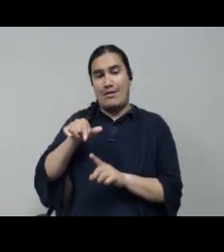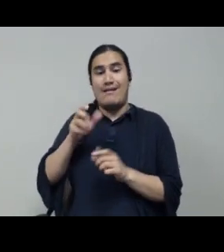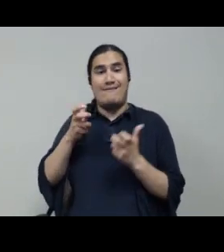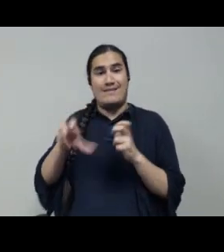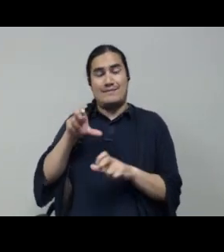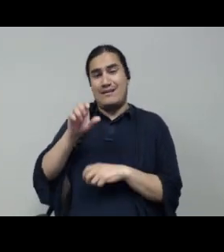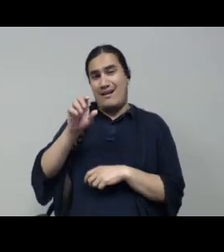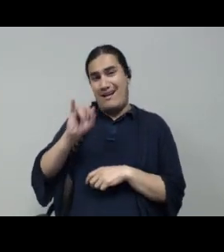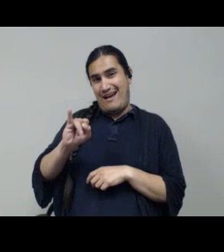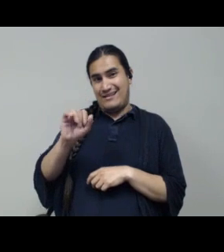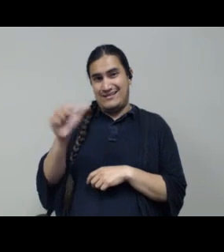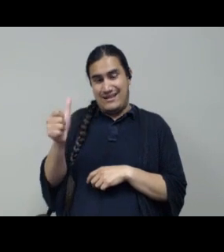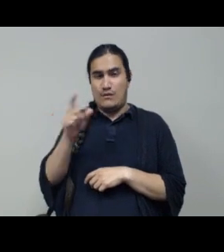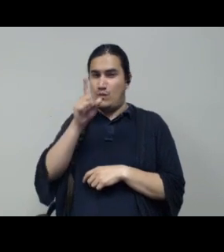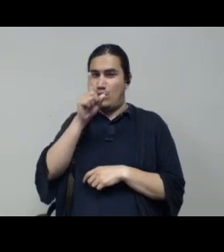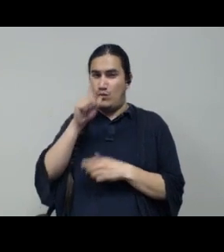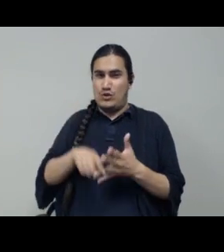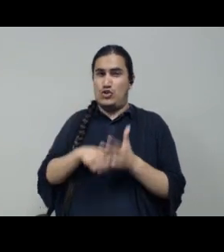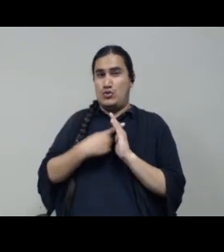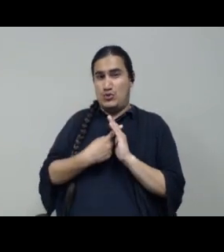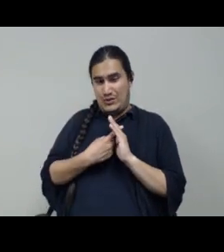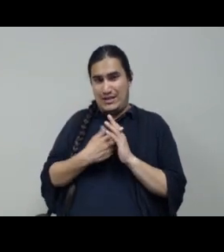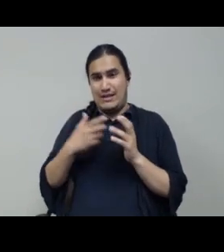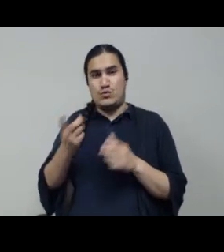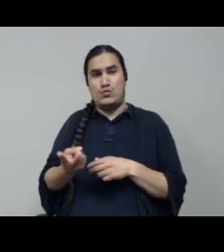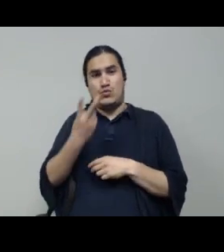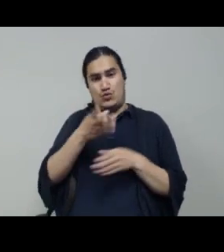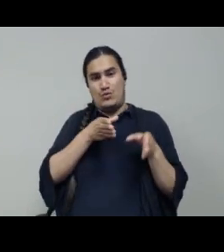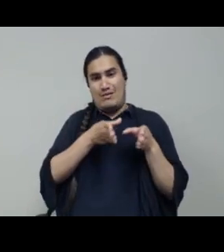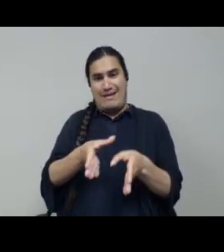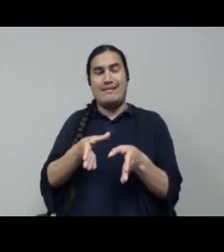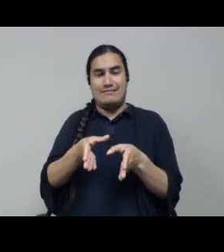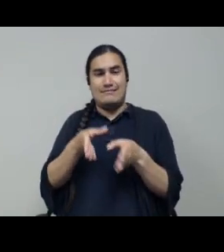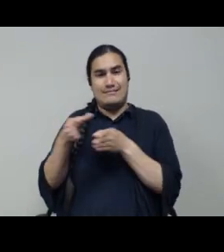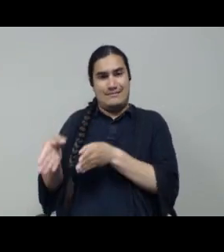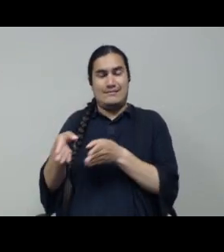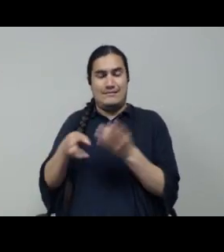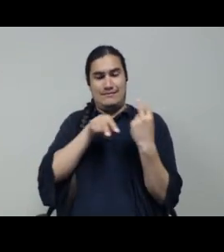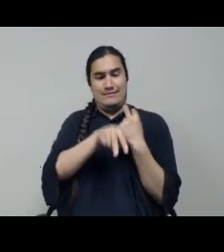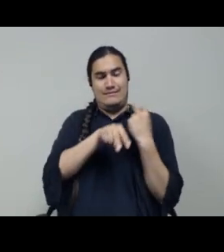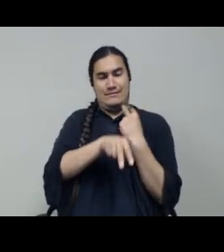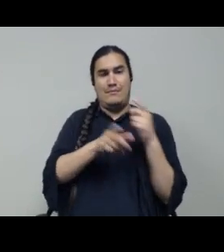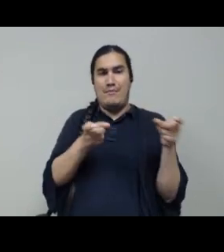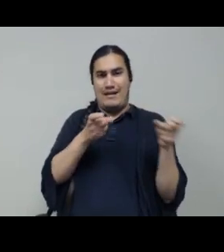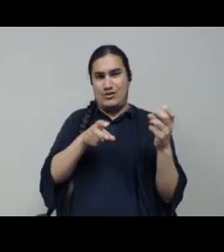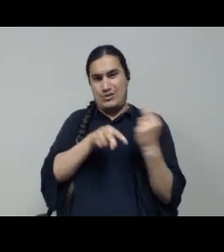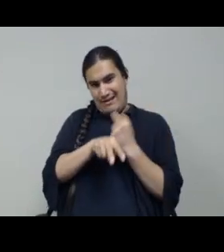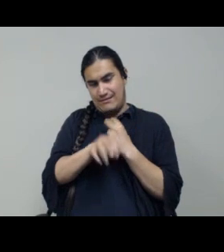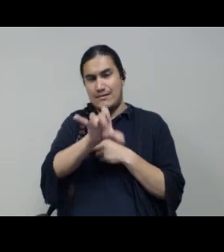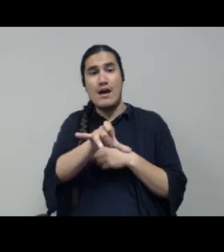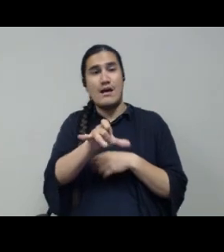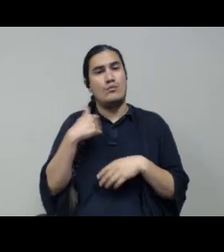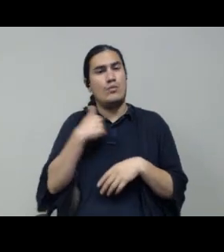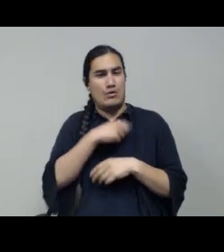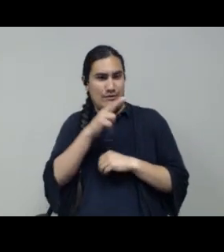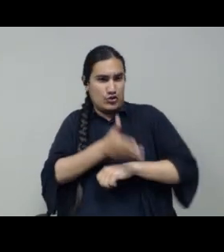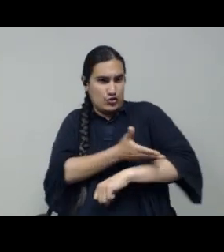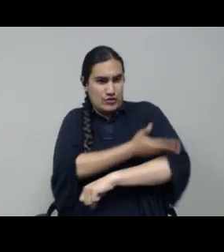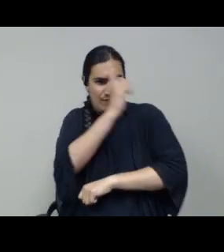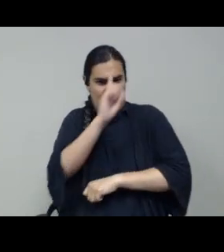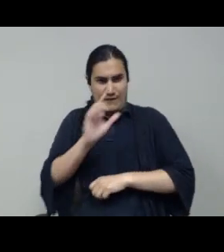was originally anticipated to be 2 lanes in each direction, managed lanes in each direction. And we're actually in construction on the first